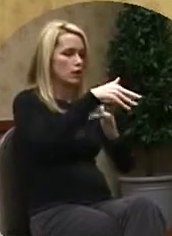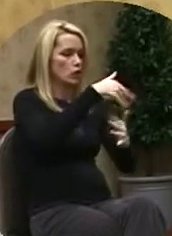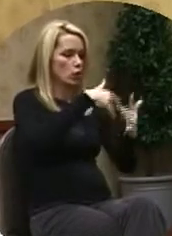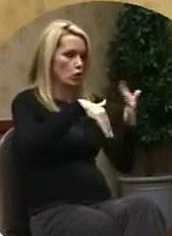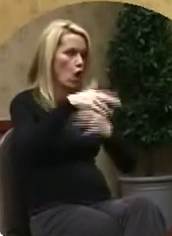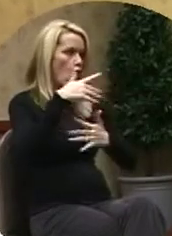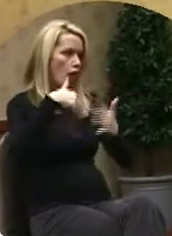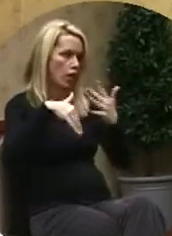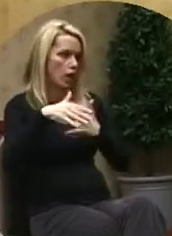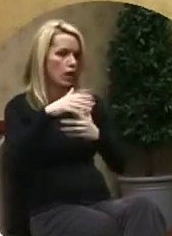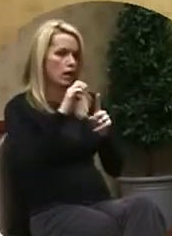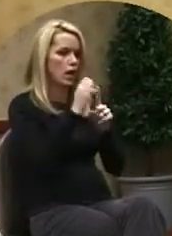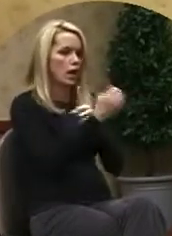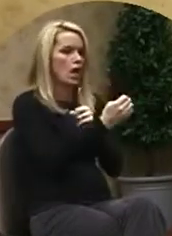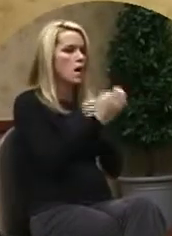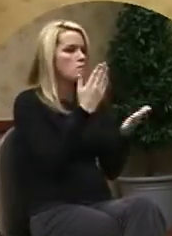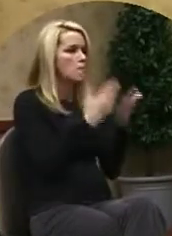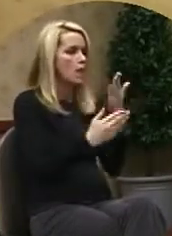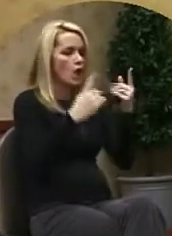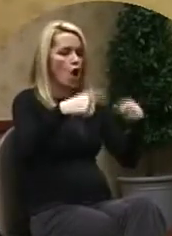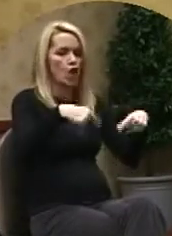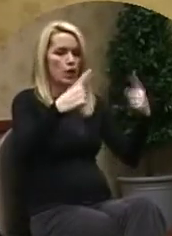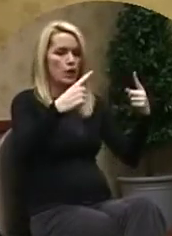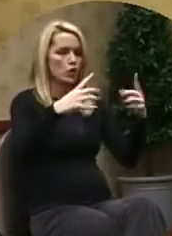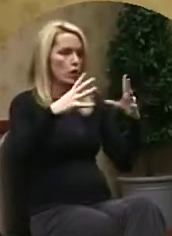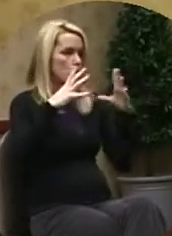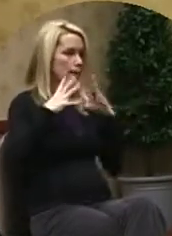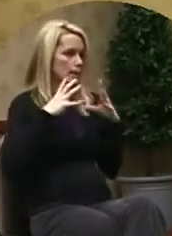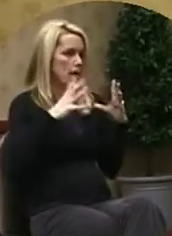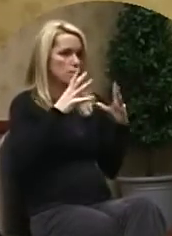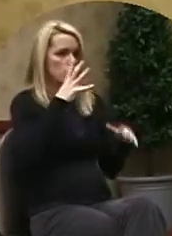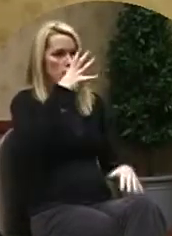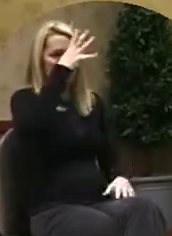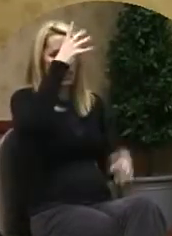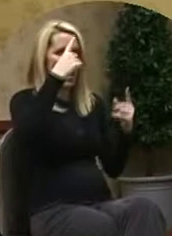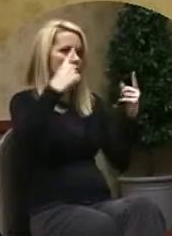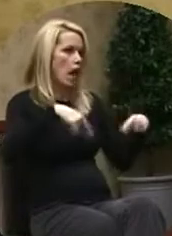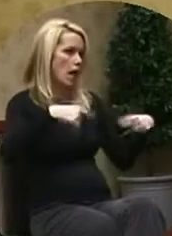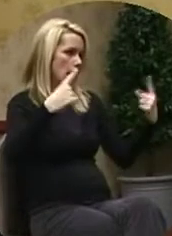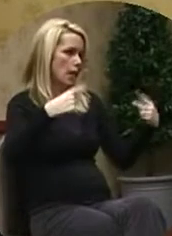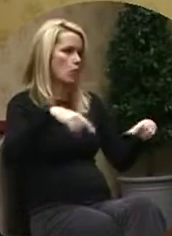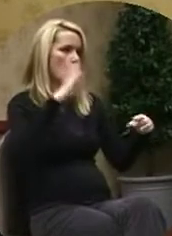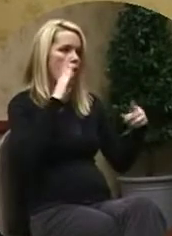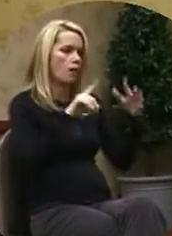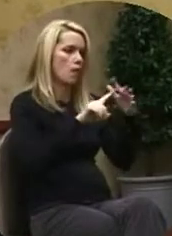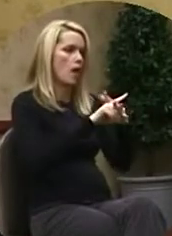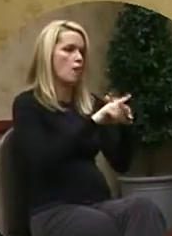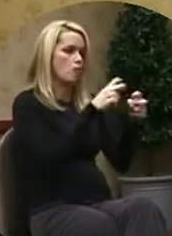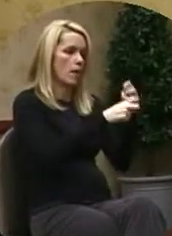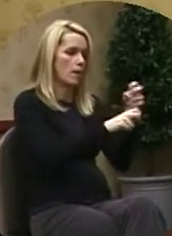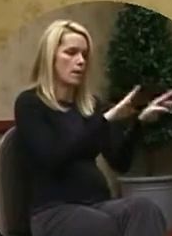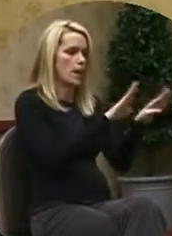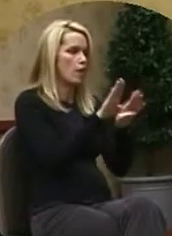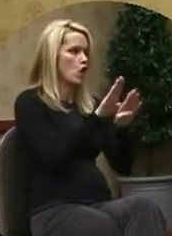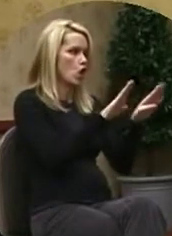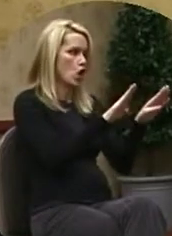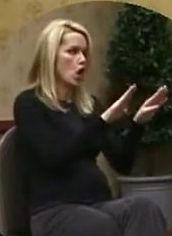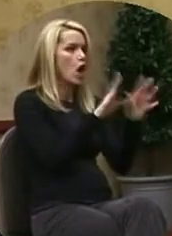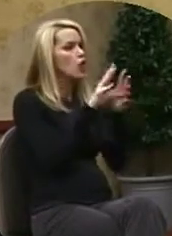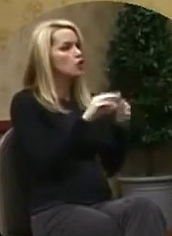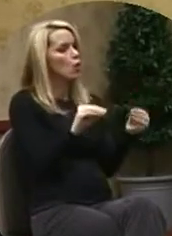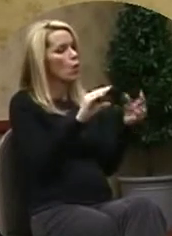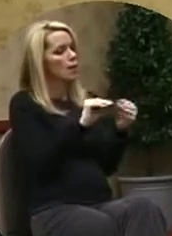recess, if there has been a conflict at home and mom and dad were fighting, it's more likely. This is a place where the stories